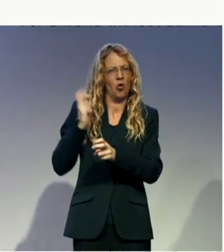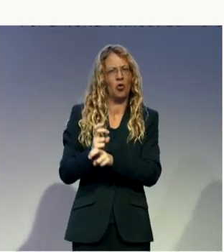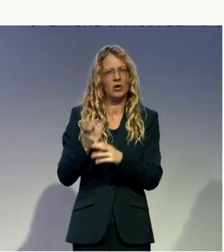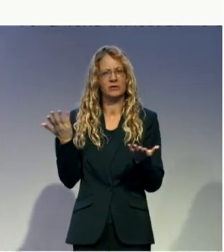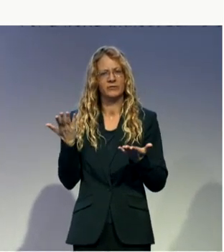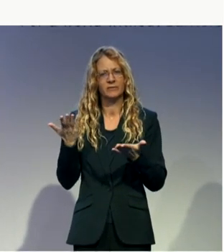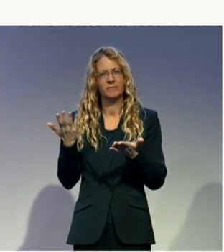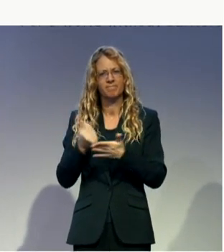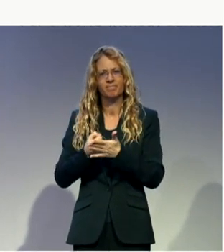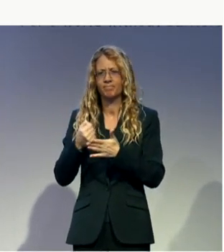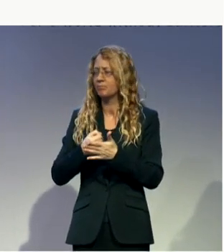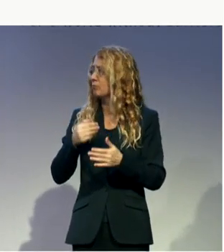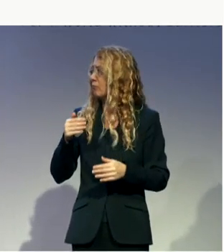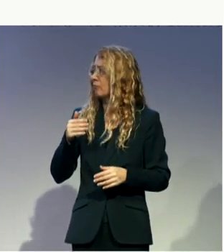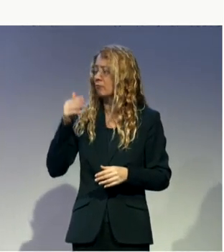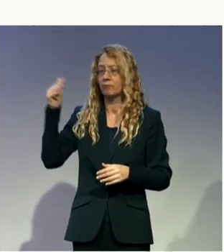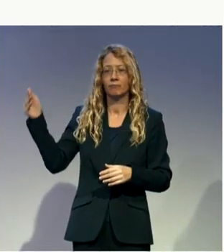with Sweden.